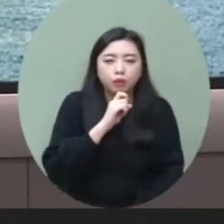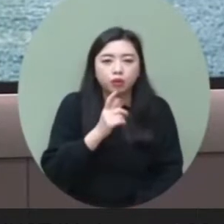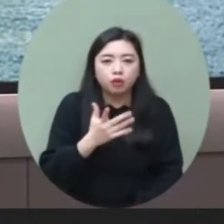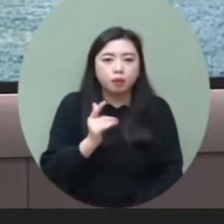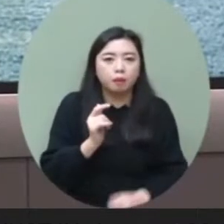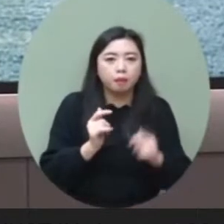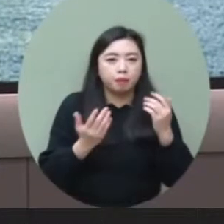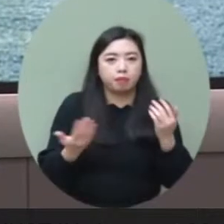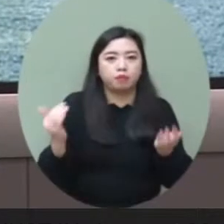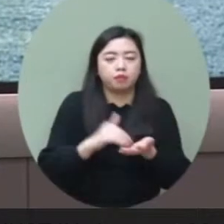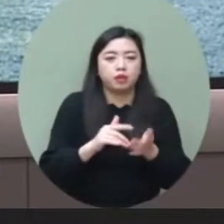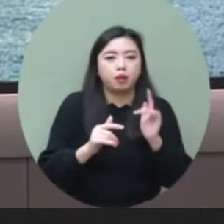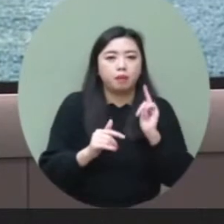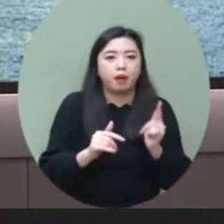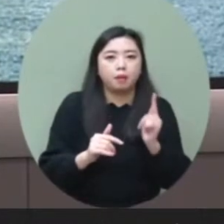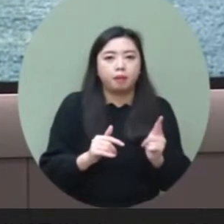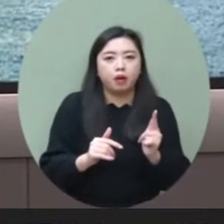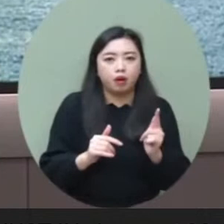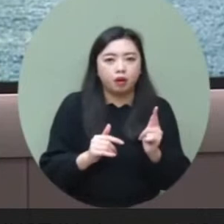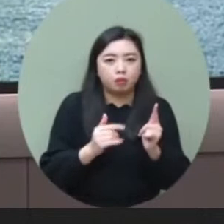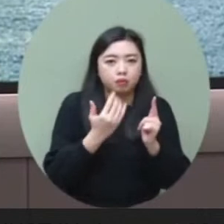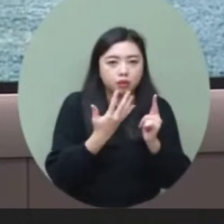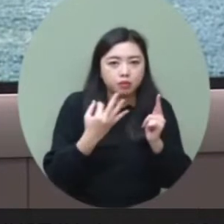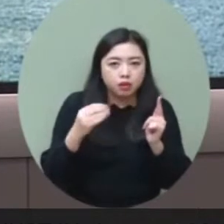far, 873